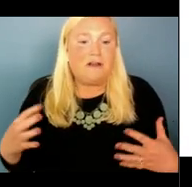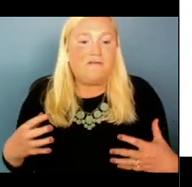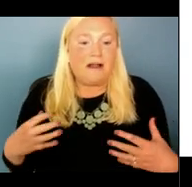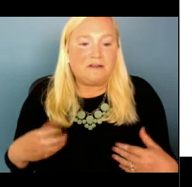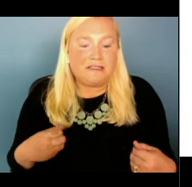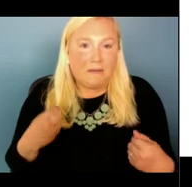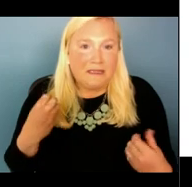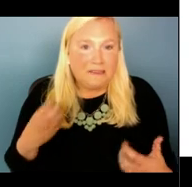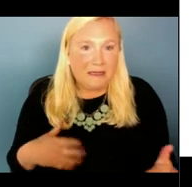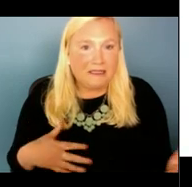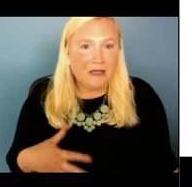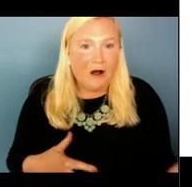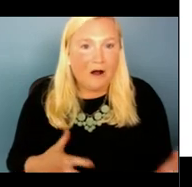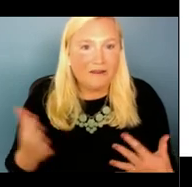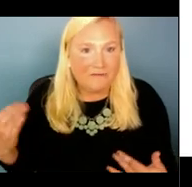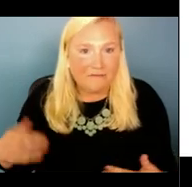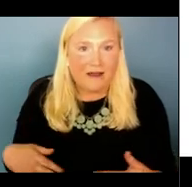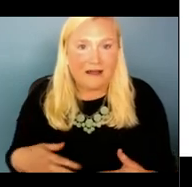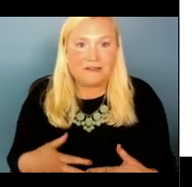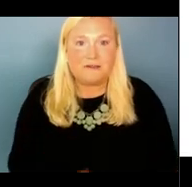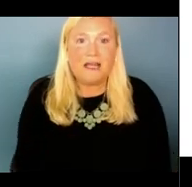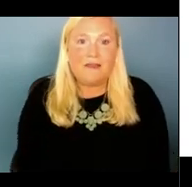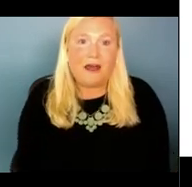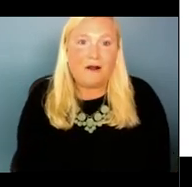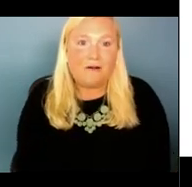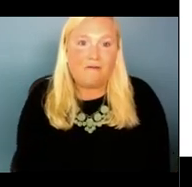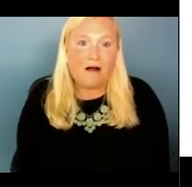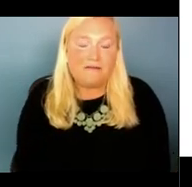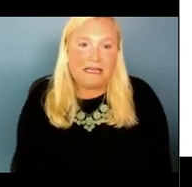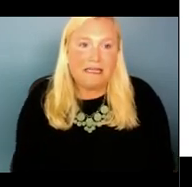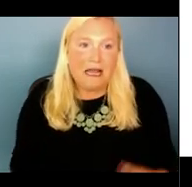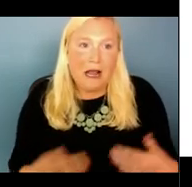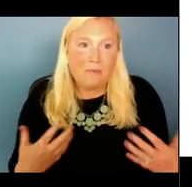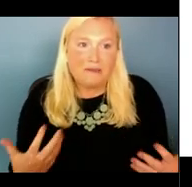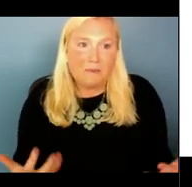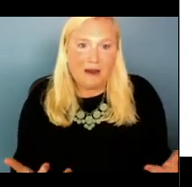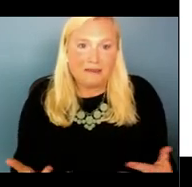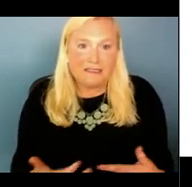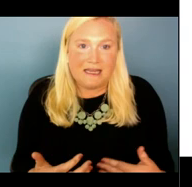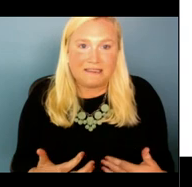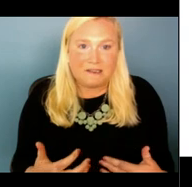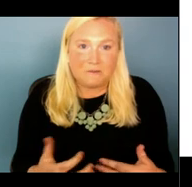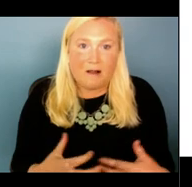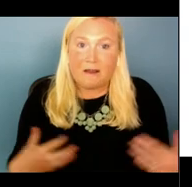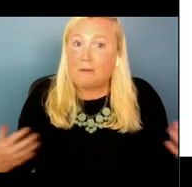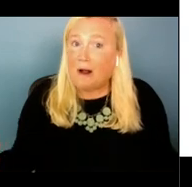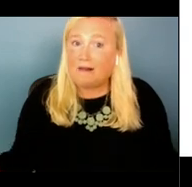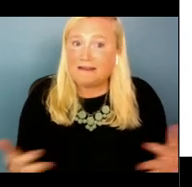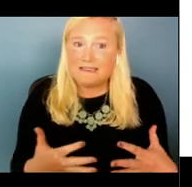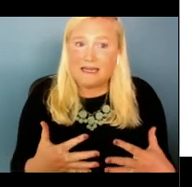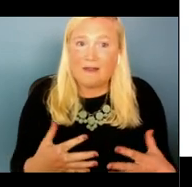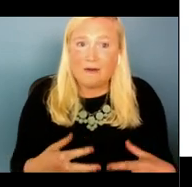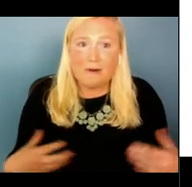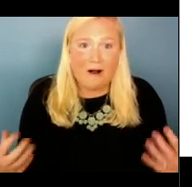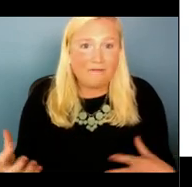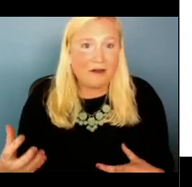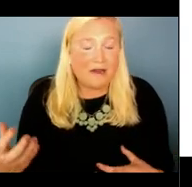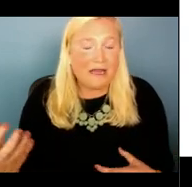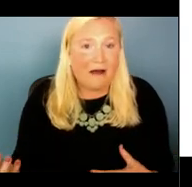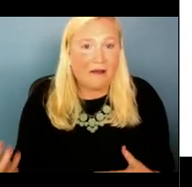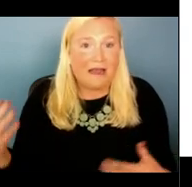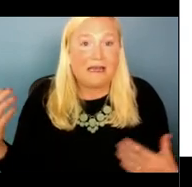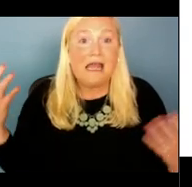a combination of factors. And let me speak to all the different factors that are involved. And I think that kind of puts parents at ease as well. Like, we're all in this together,